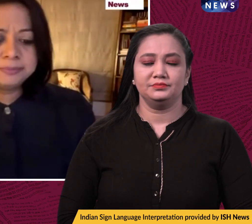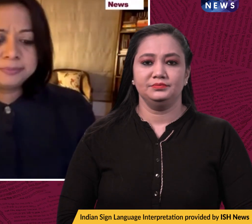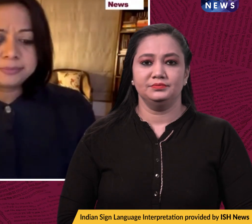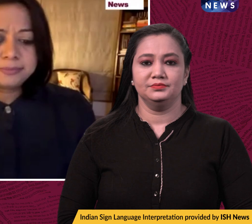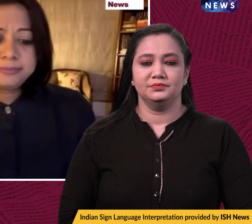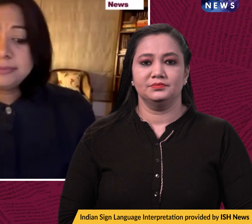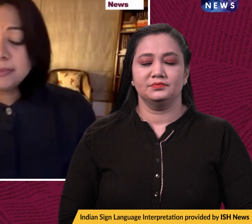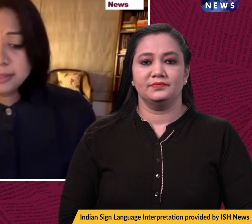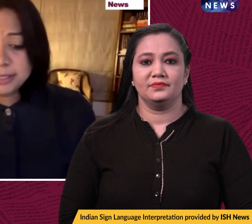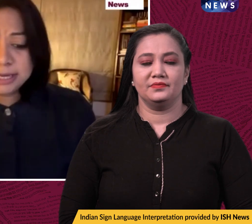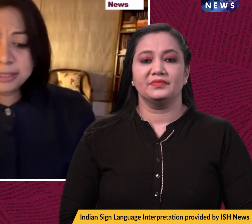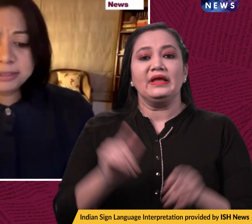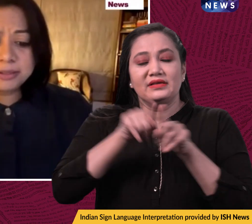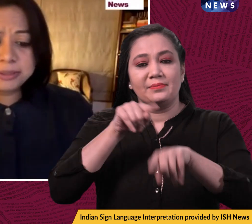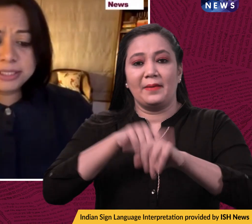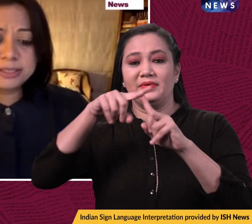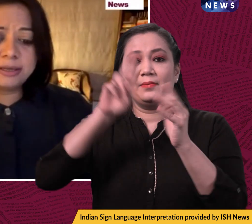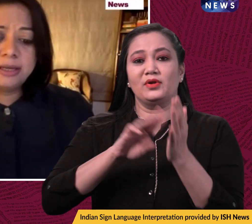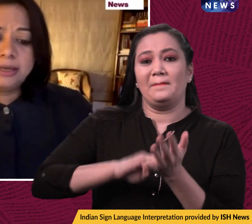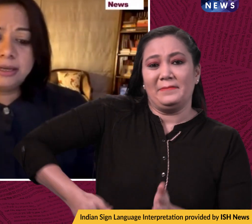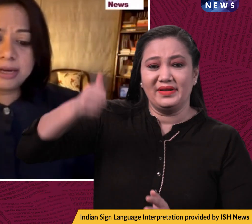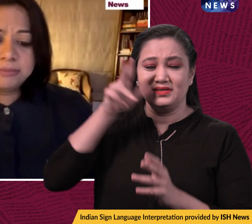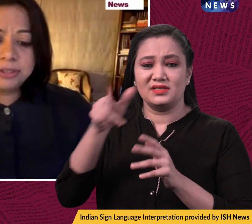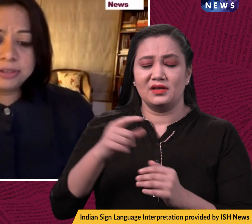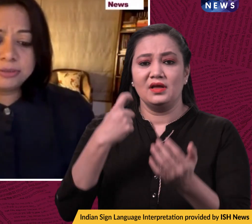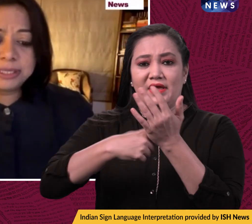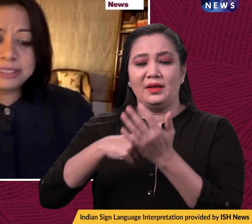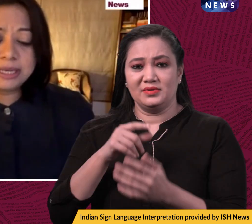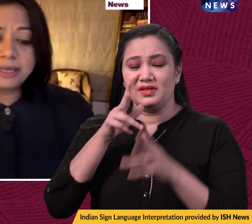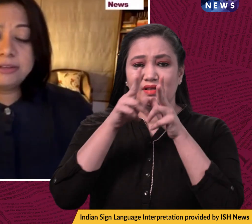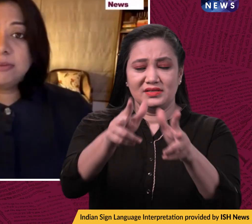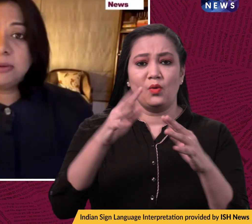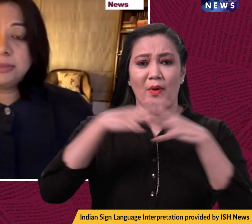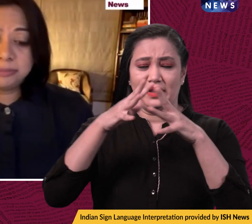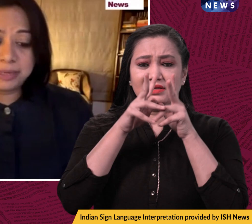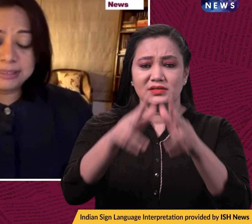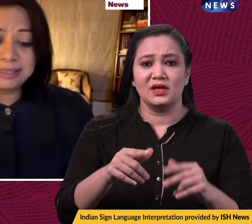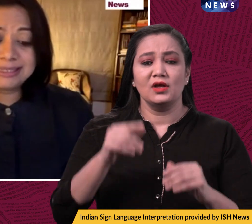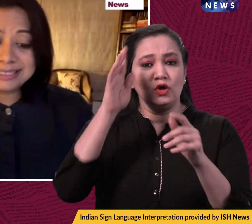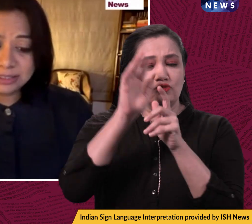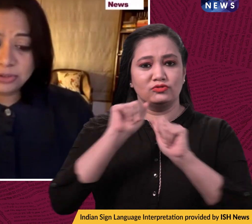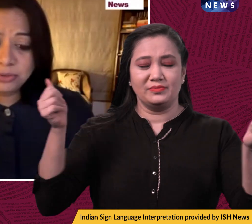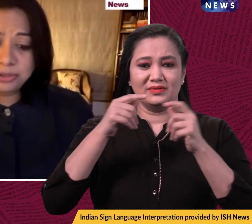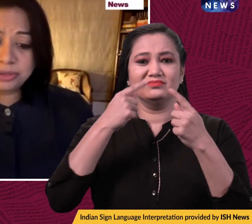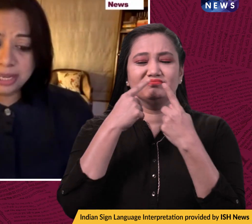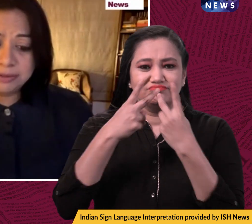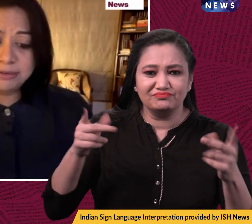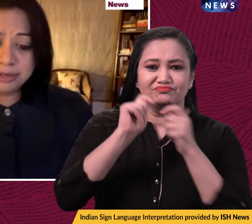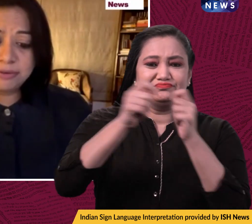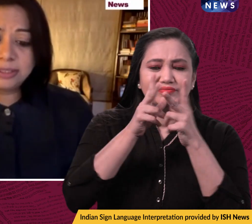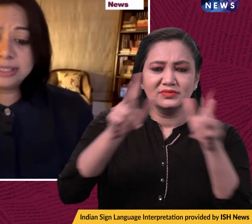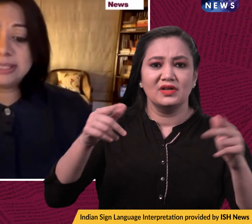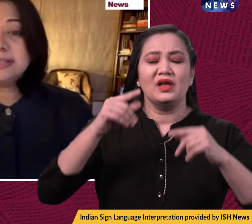case. In the meantime, Tamil Nadu Minister Ramchandran on Wednesday informed the press that the death toll due to